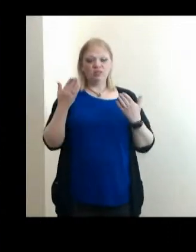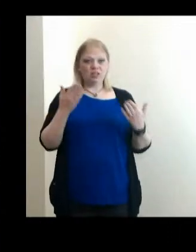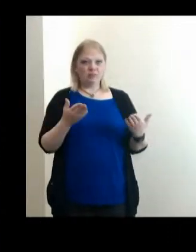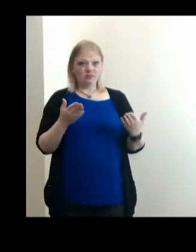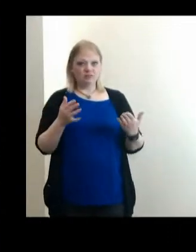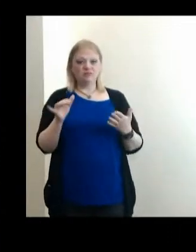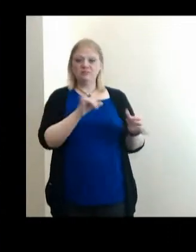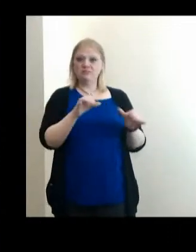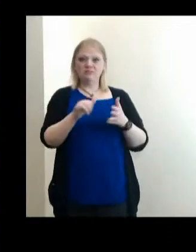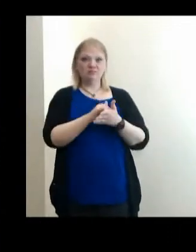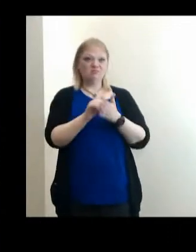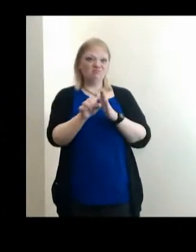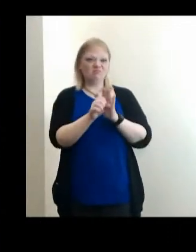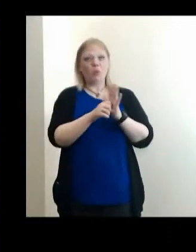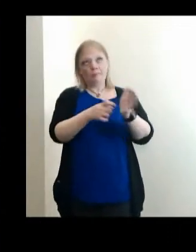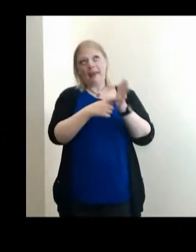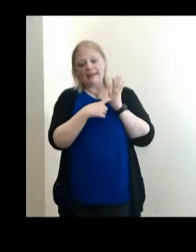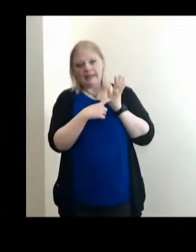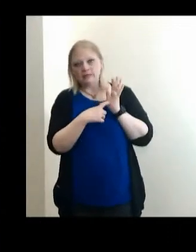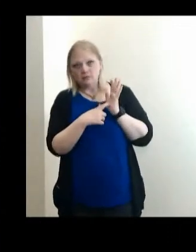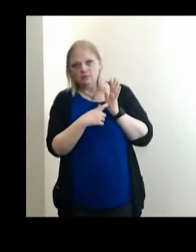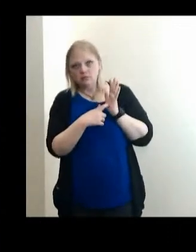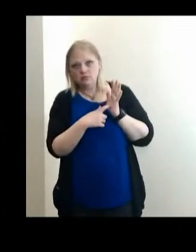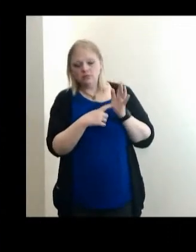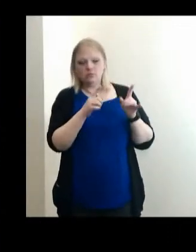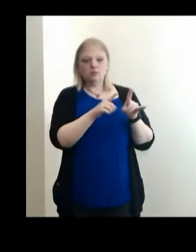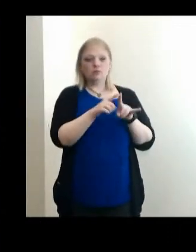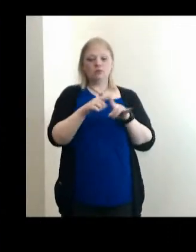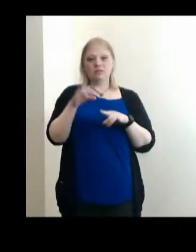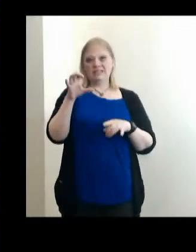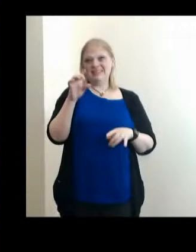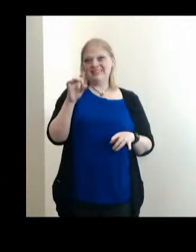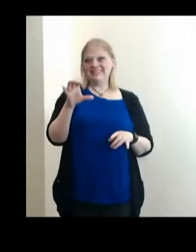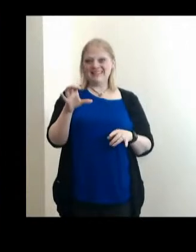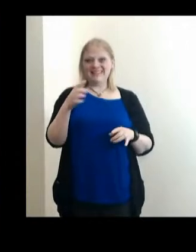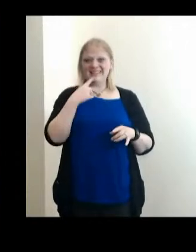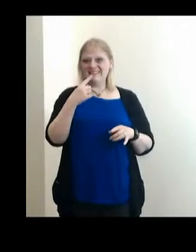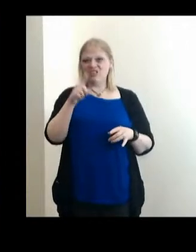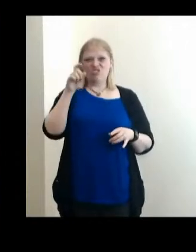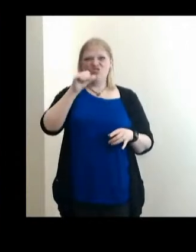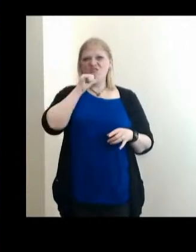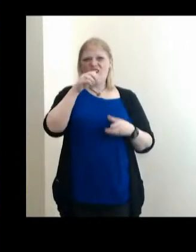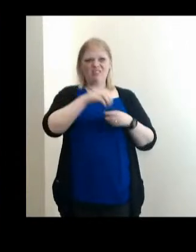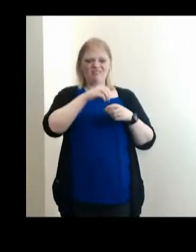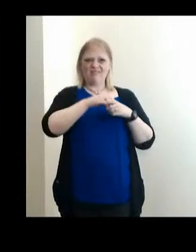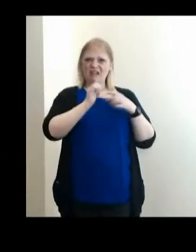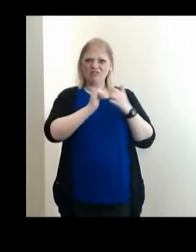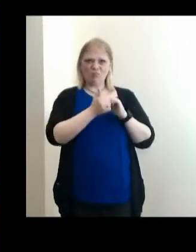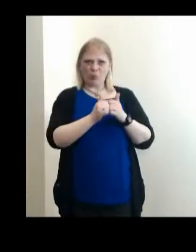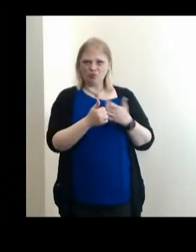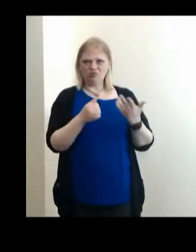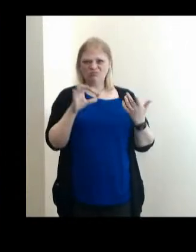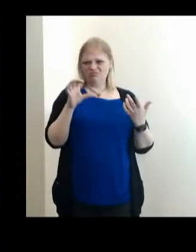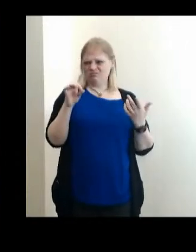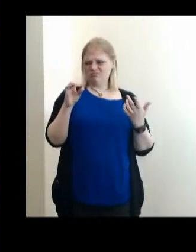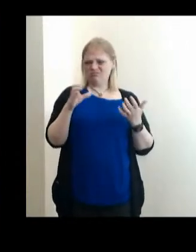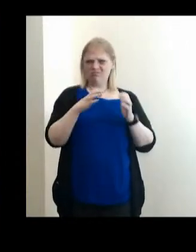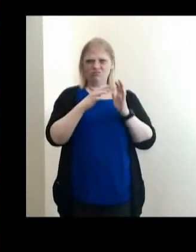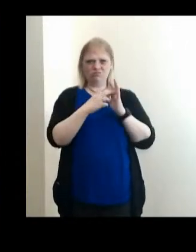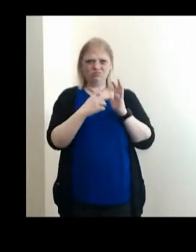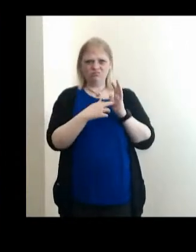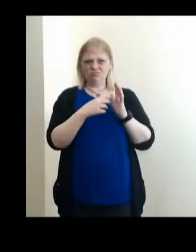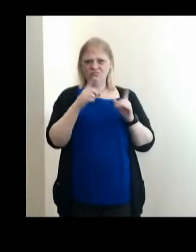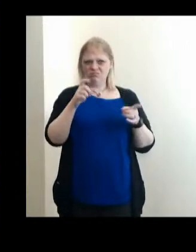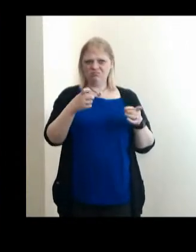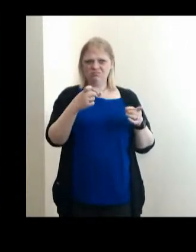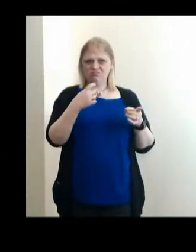does New York State, actually mandates it. And then even the CDC says we shouldn't even be doing indoor sports. Under the CDC guidelines, we shouldn't even be